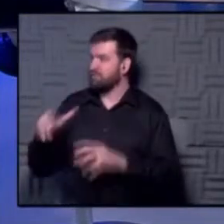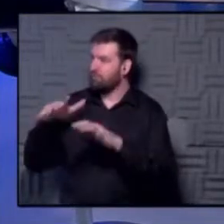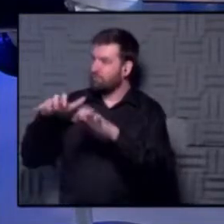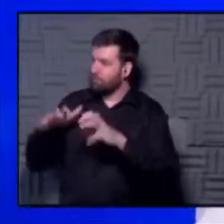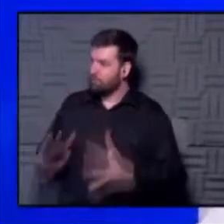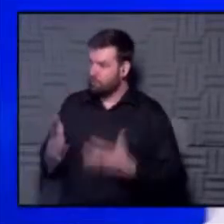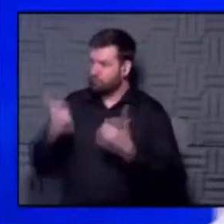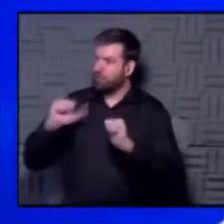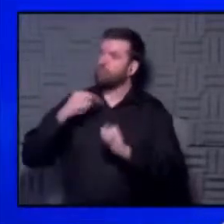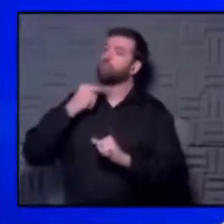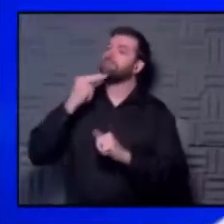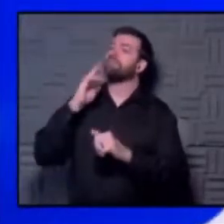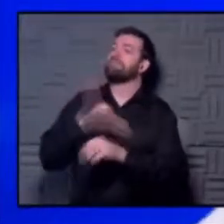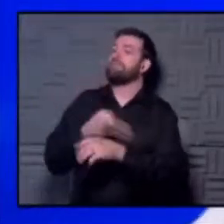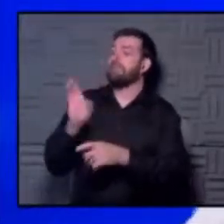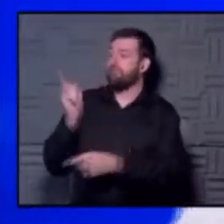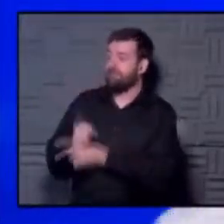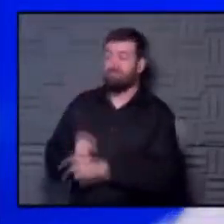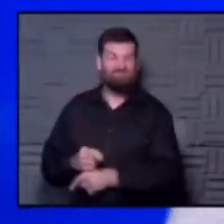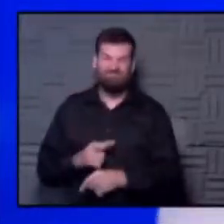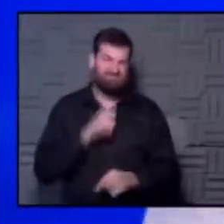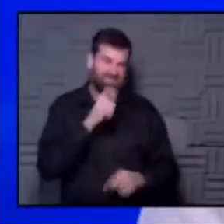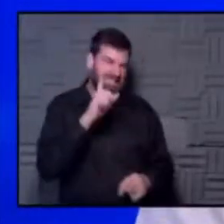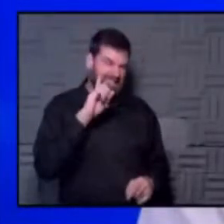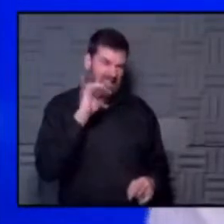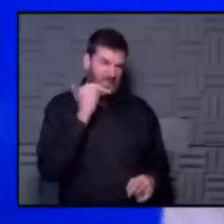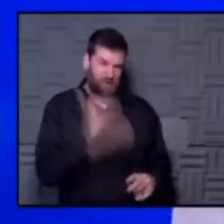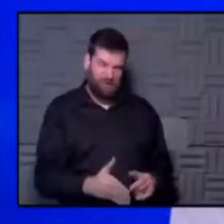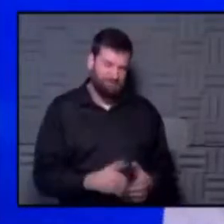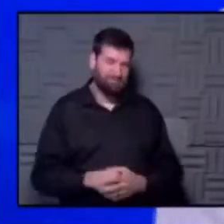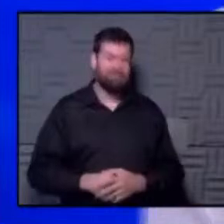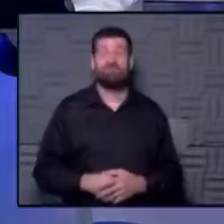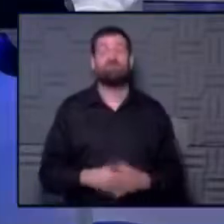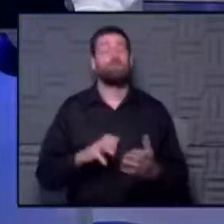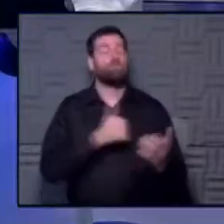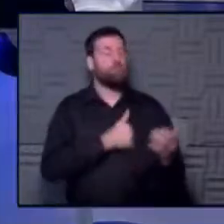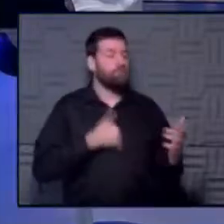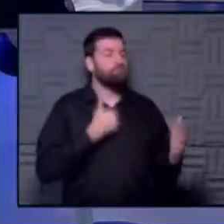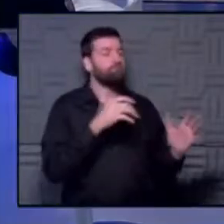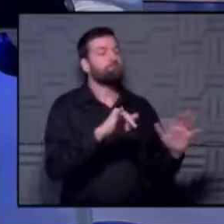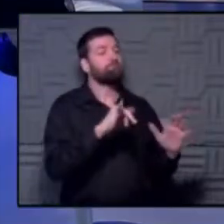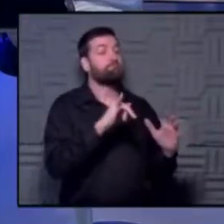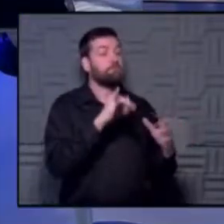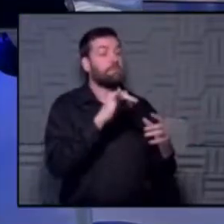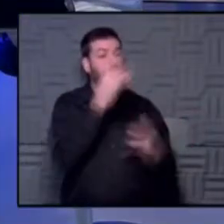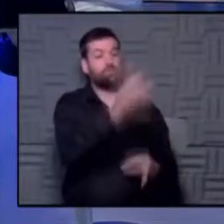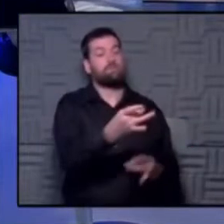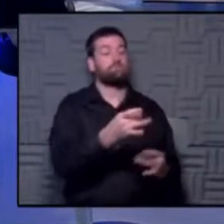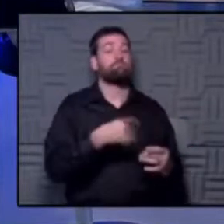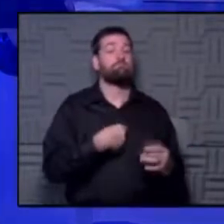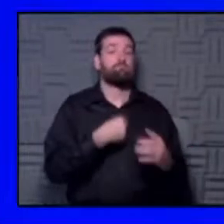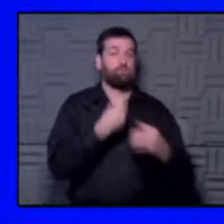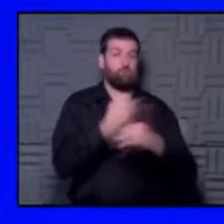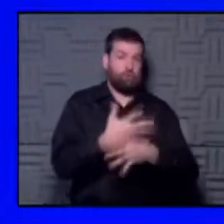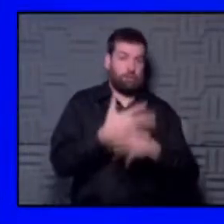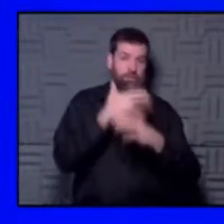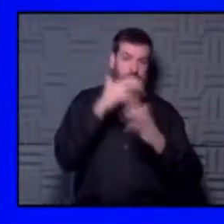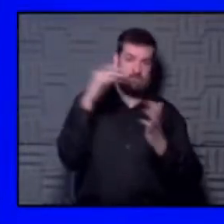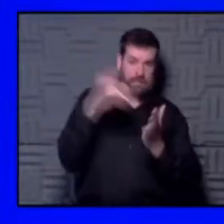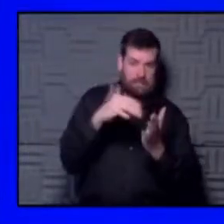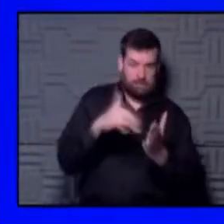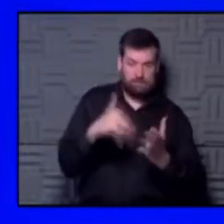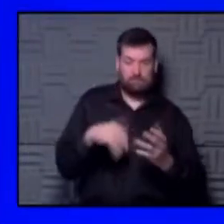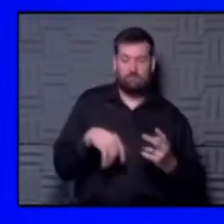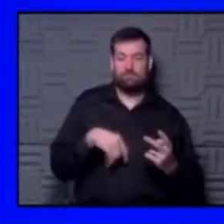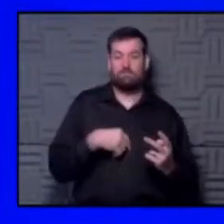tried to sing, right? Yeah, exactly. Yeah, it doesn't sound good either. Sorry, and interestingly, there is a study in Germany right now that is going on